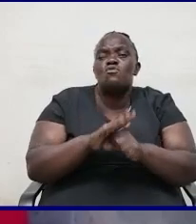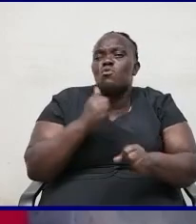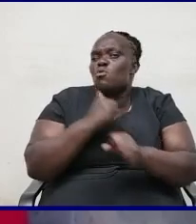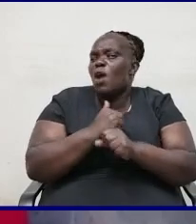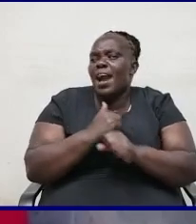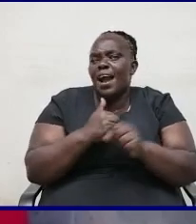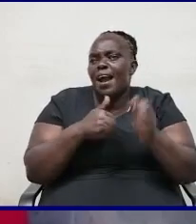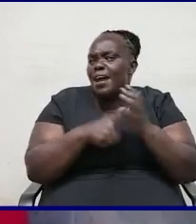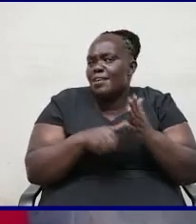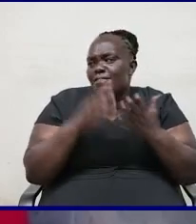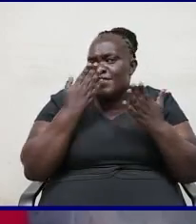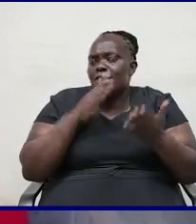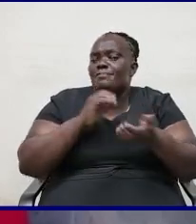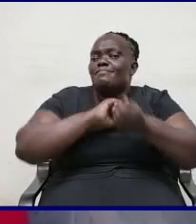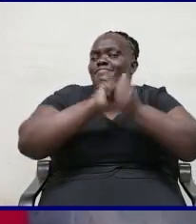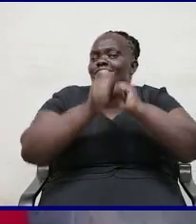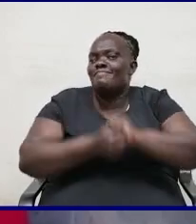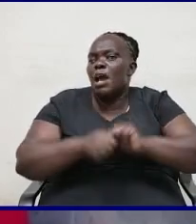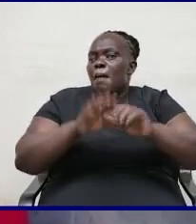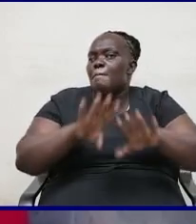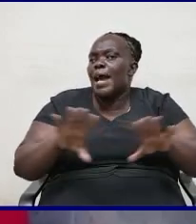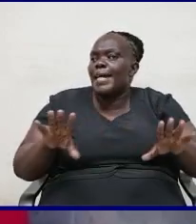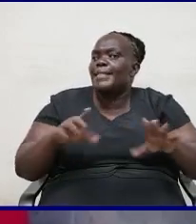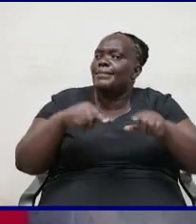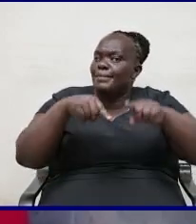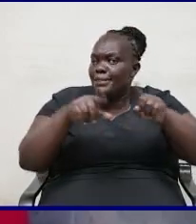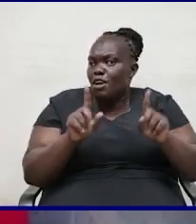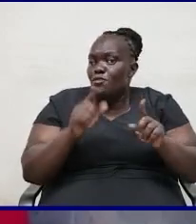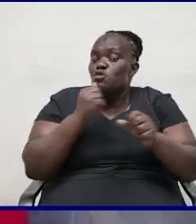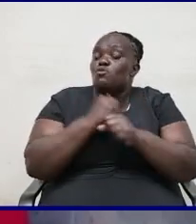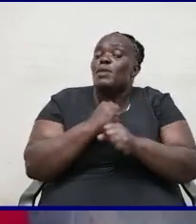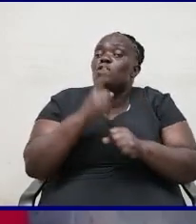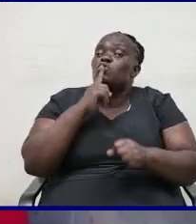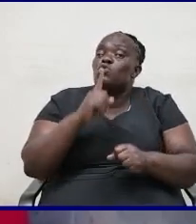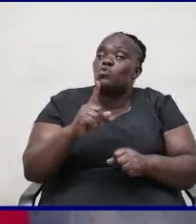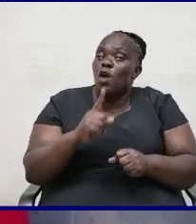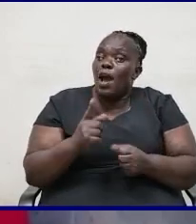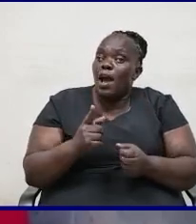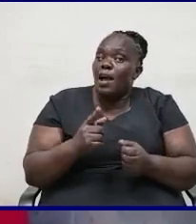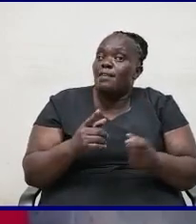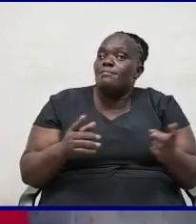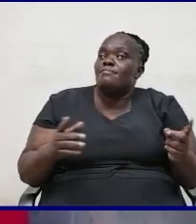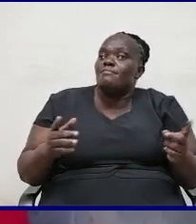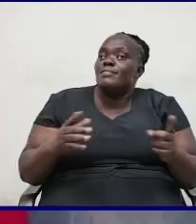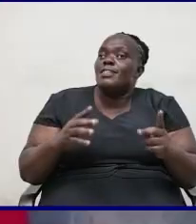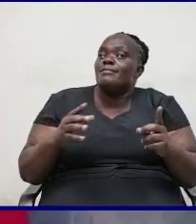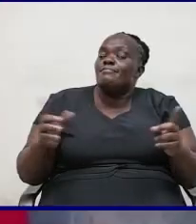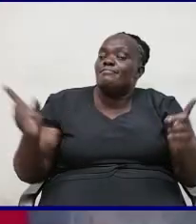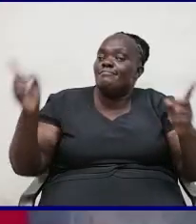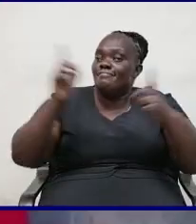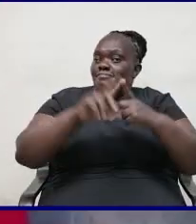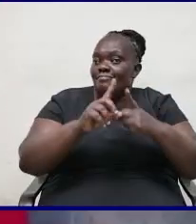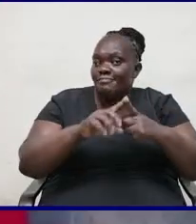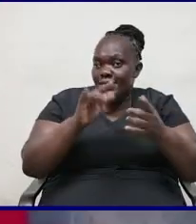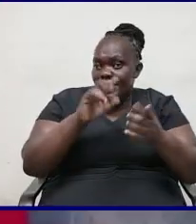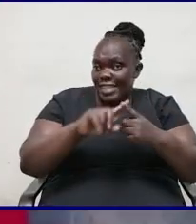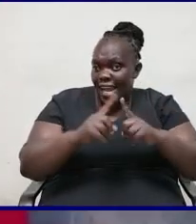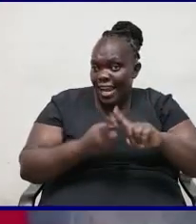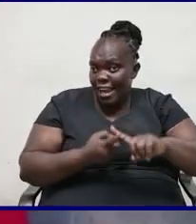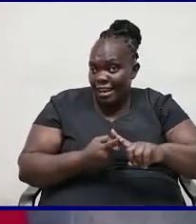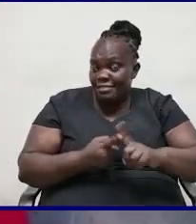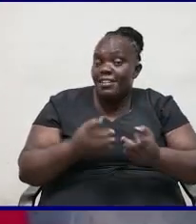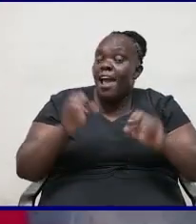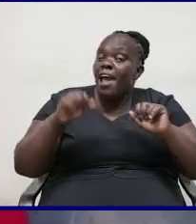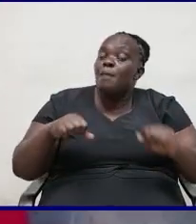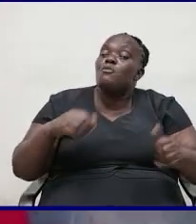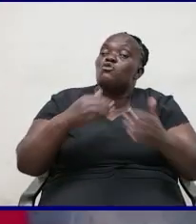is the transformation of the marketing component itself to ensure that it reaches standards that it has never been able